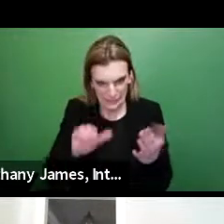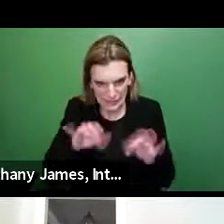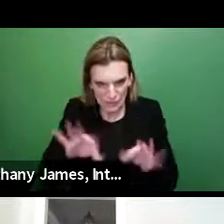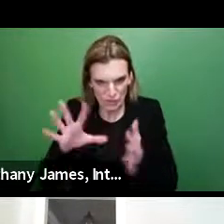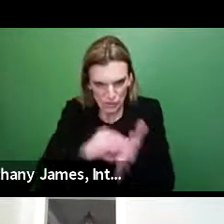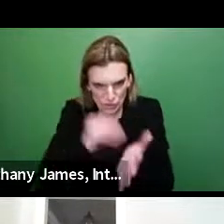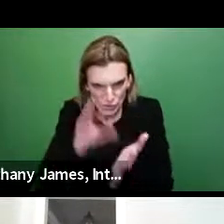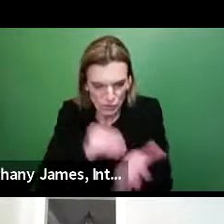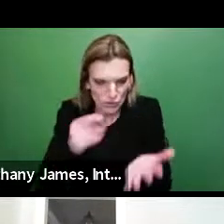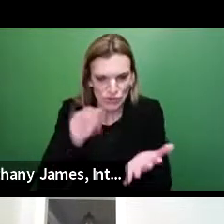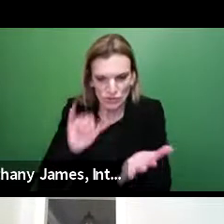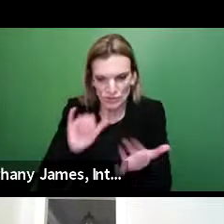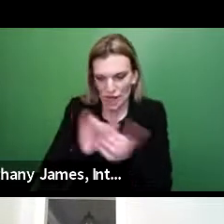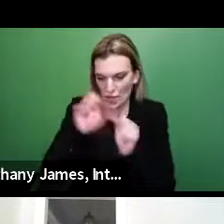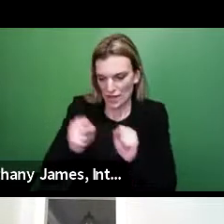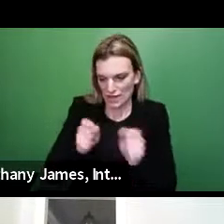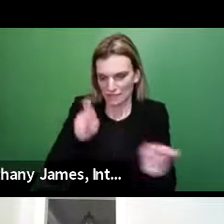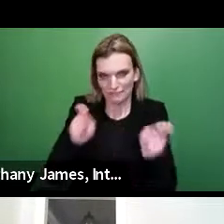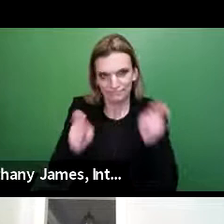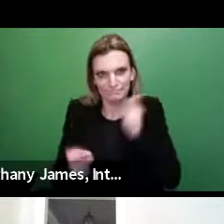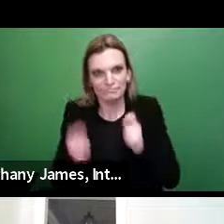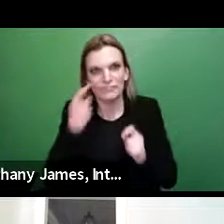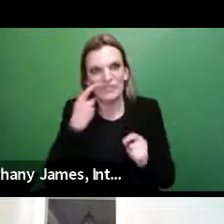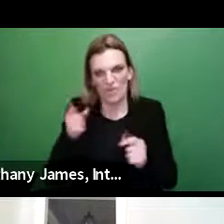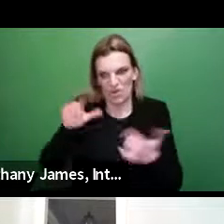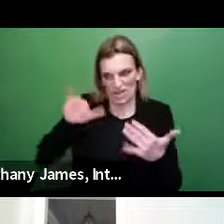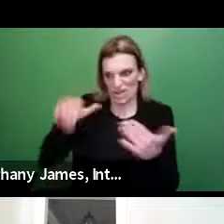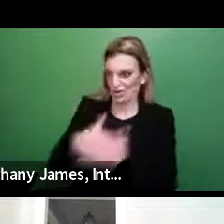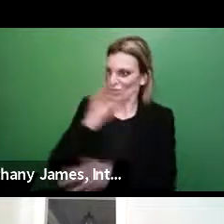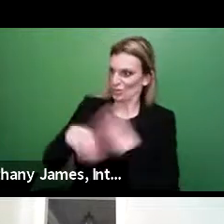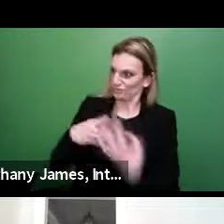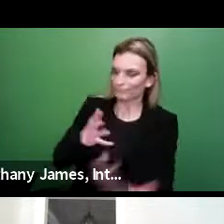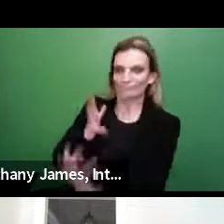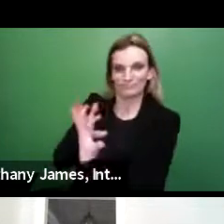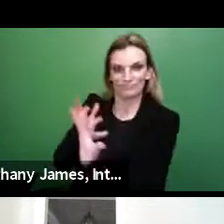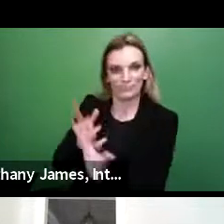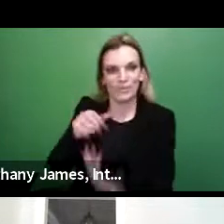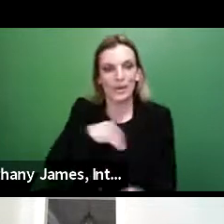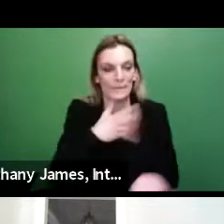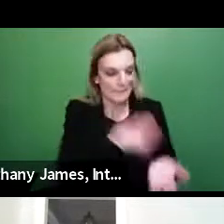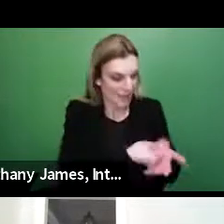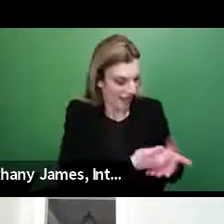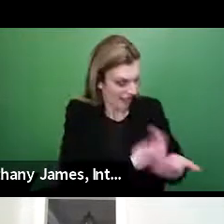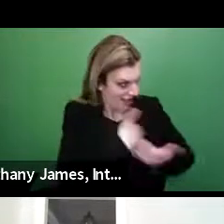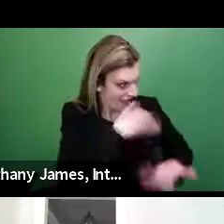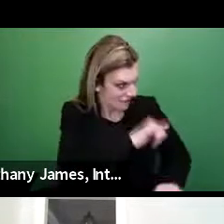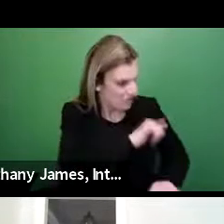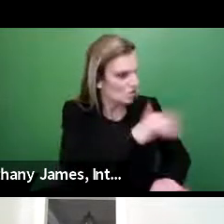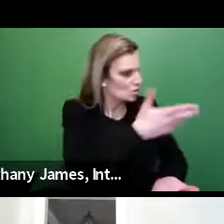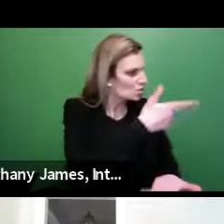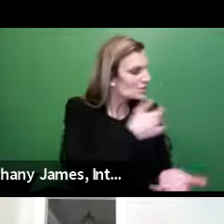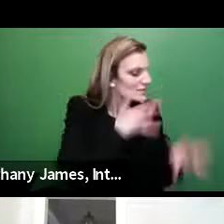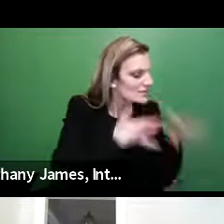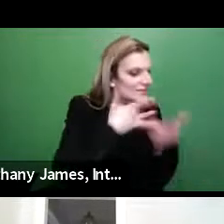to assist where we could there using CMEA funds and resources.